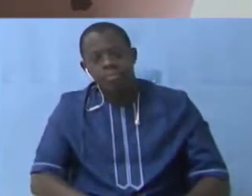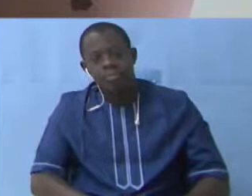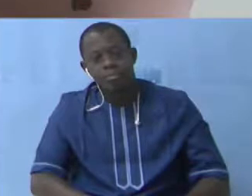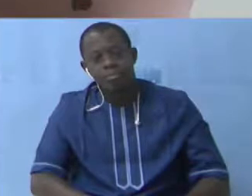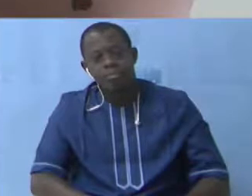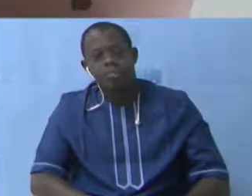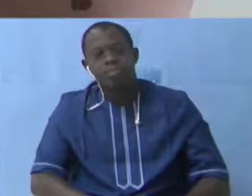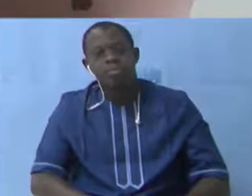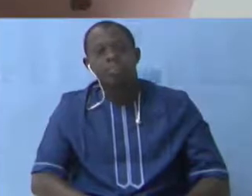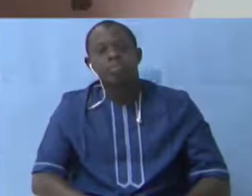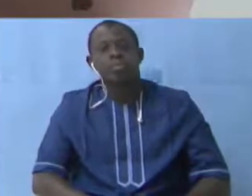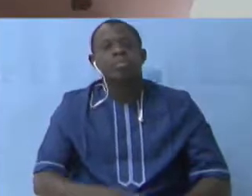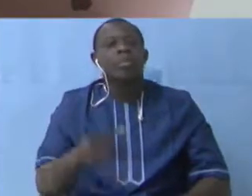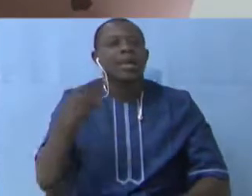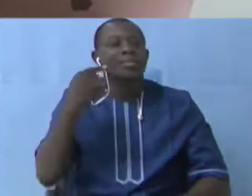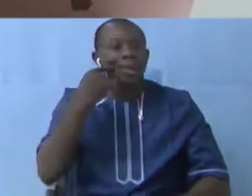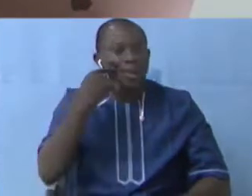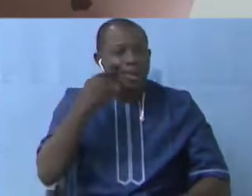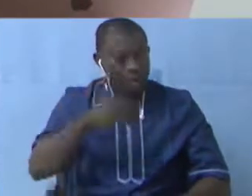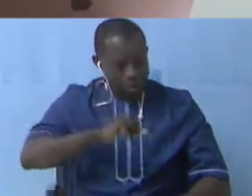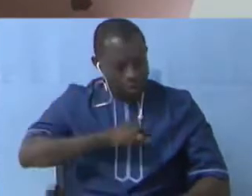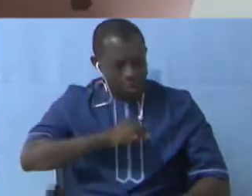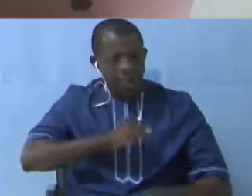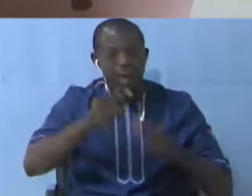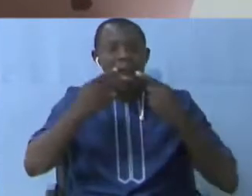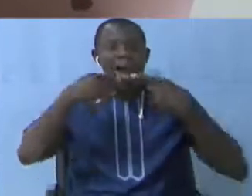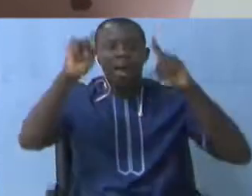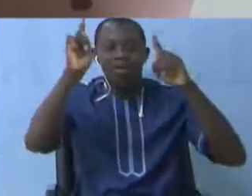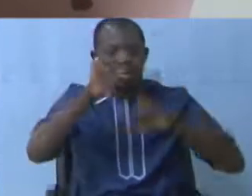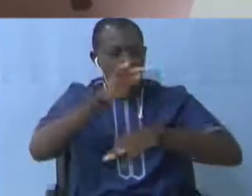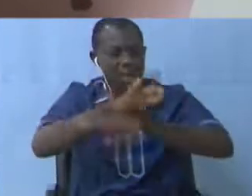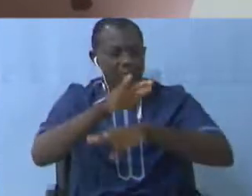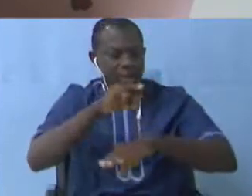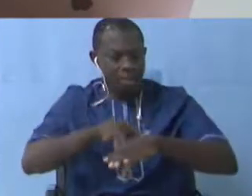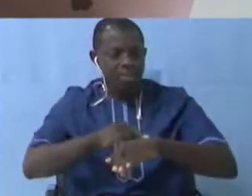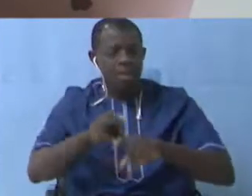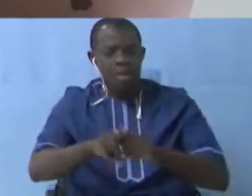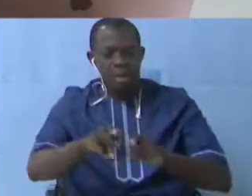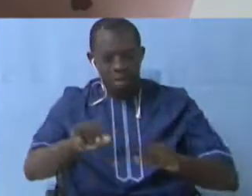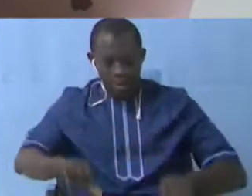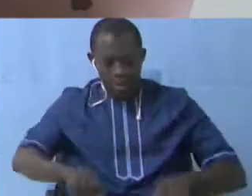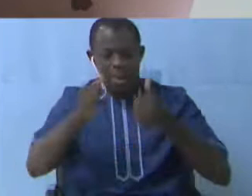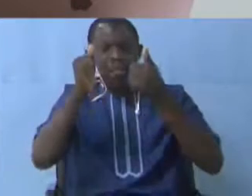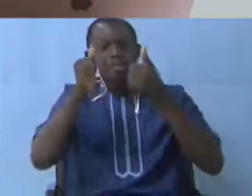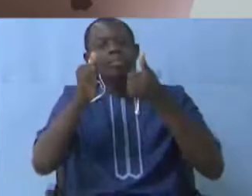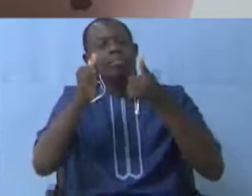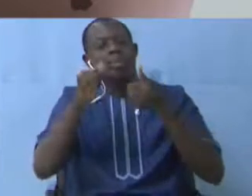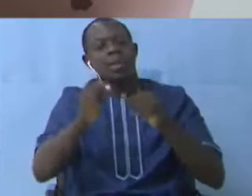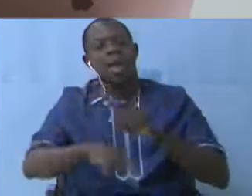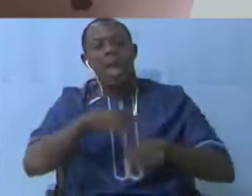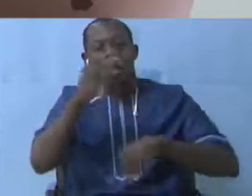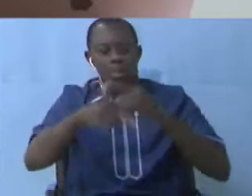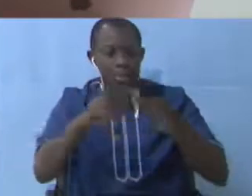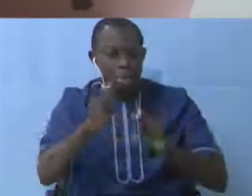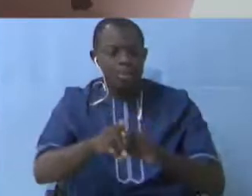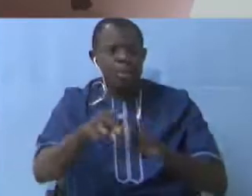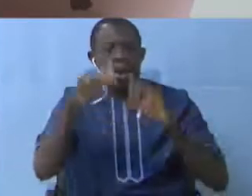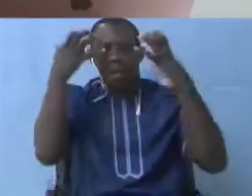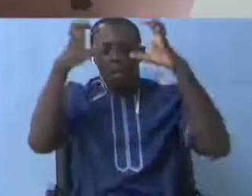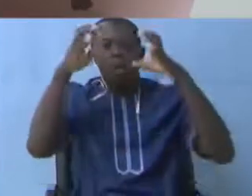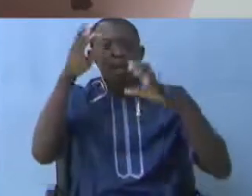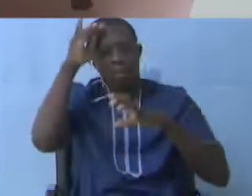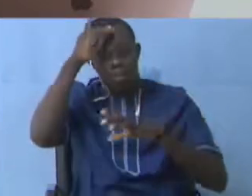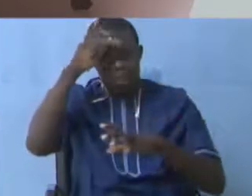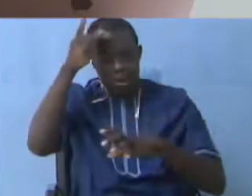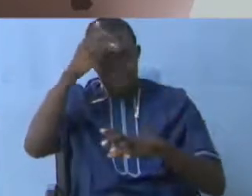the day he announced on the 9th, in the evening. So that was just the beginning of the impasse.